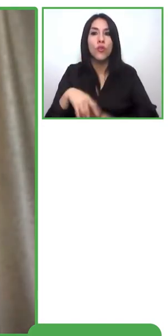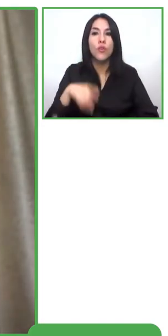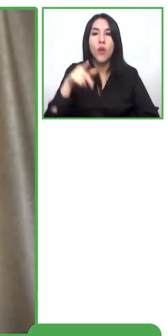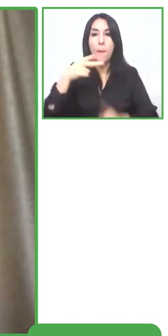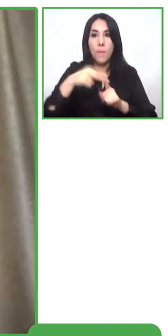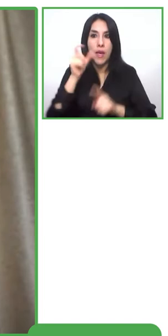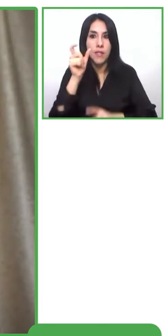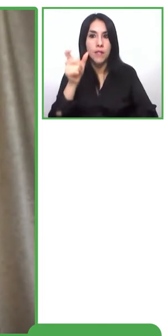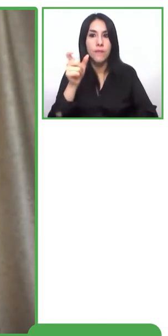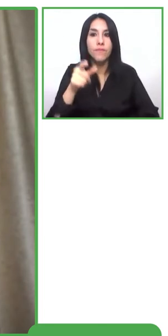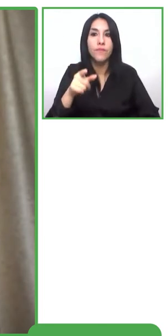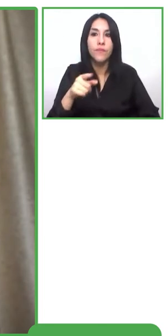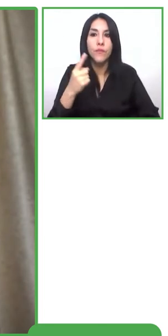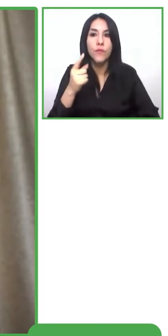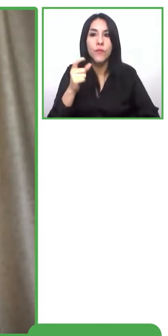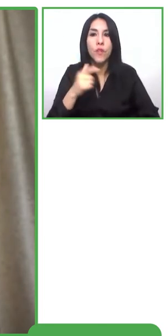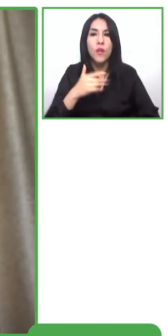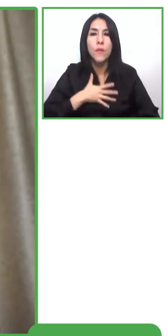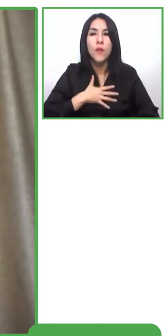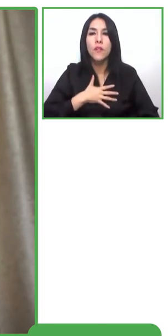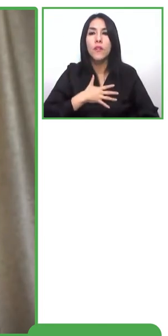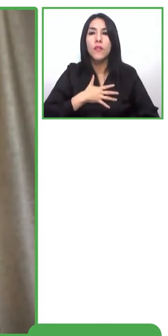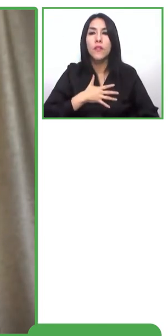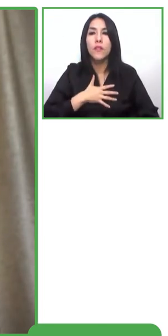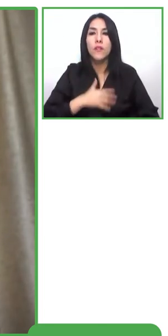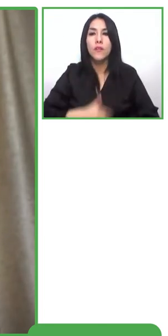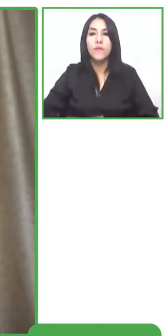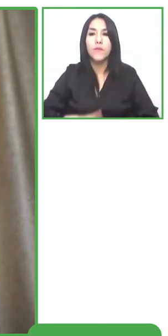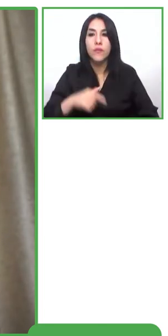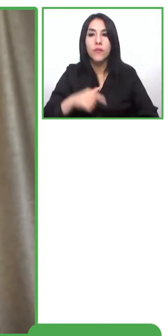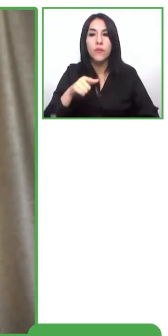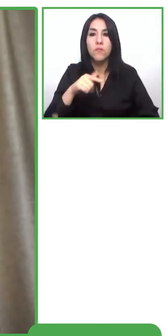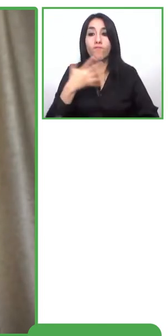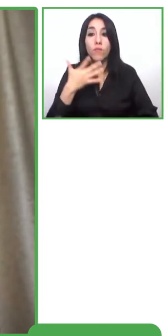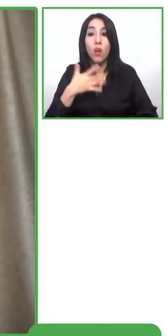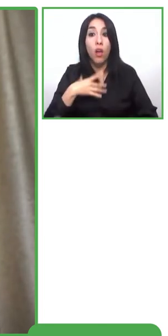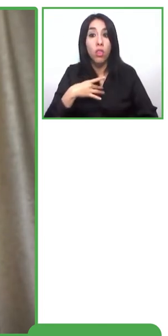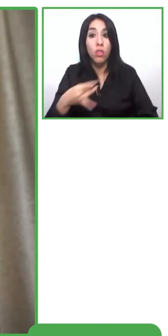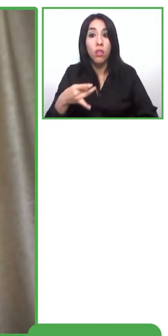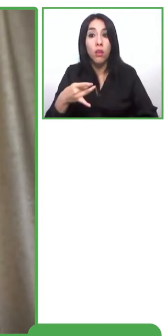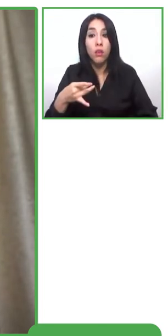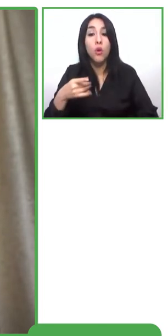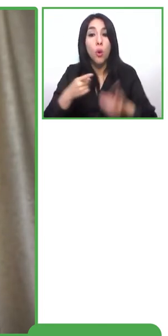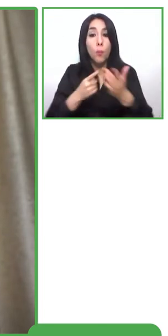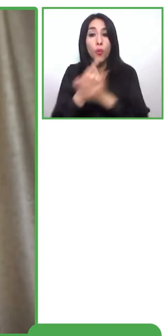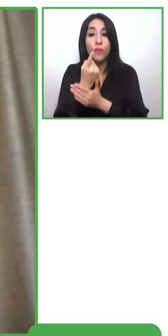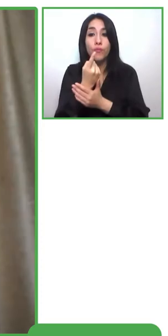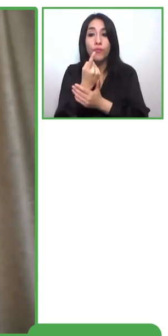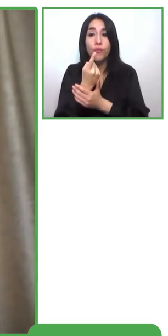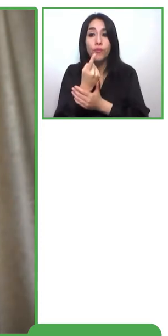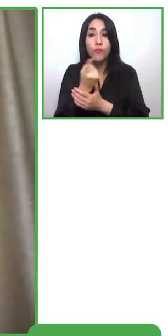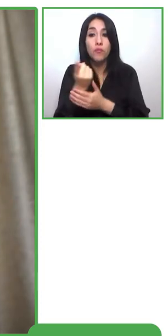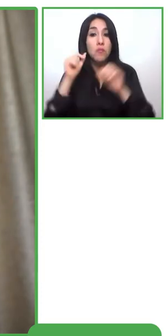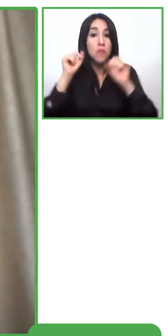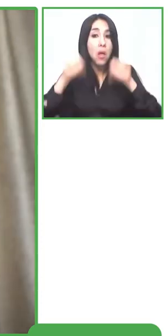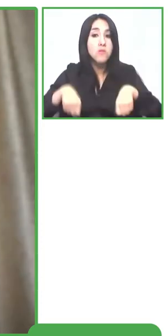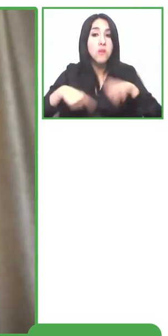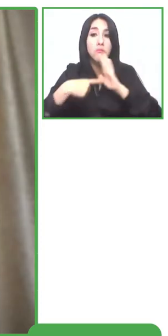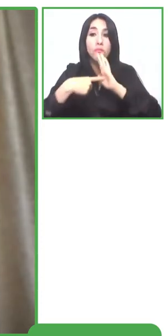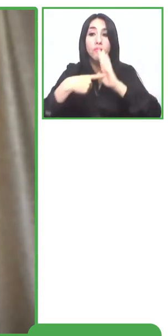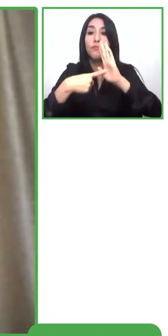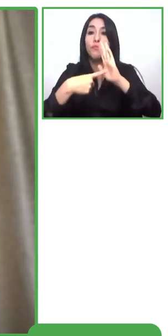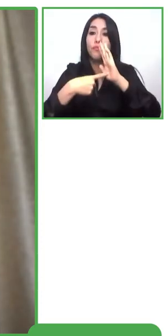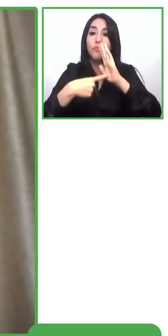who deserve to have an opportunity to prove they can perform any work,